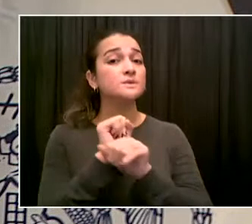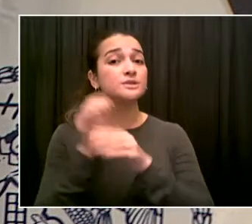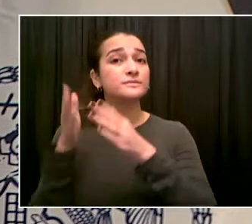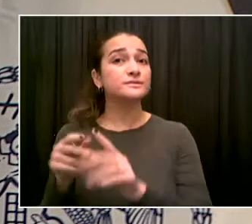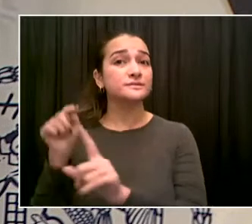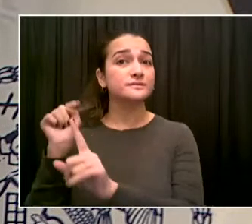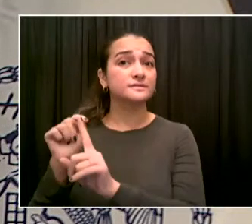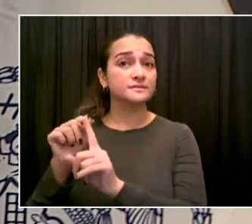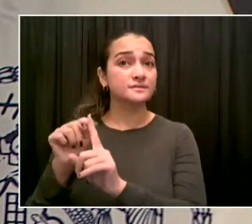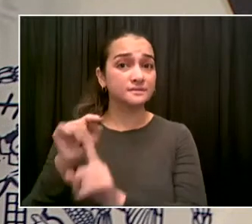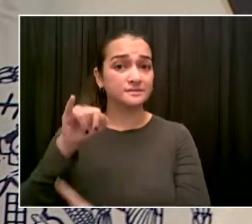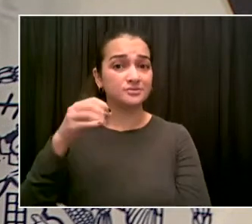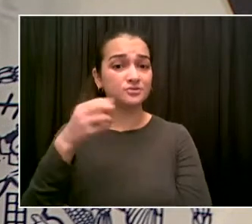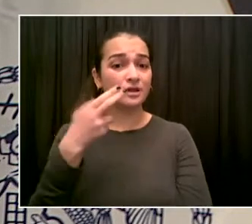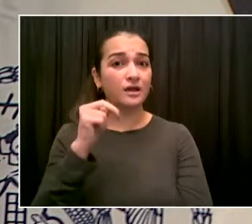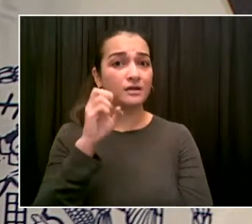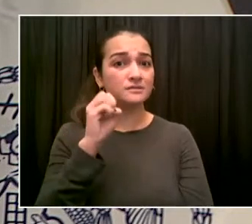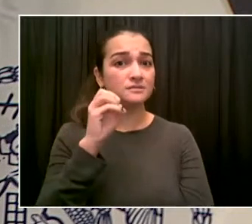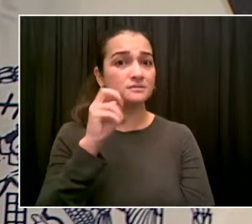for Commissioner Shea.